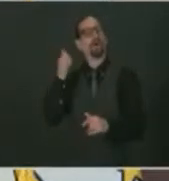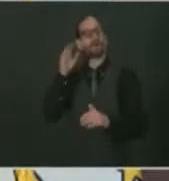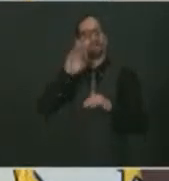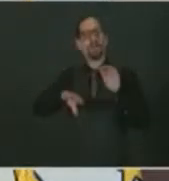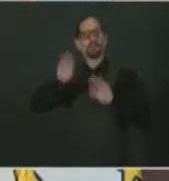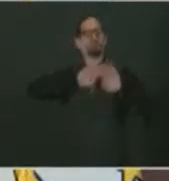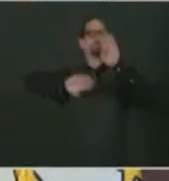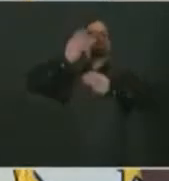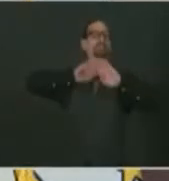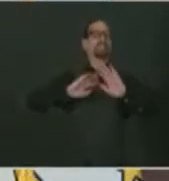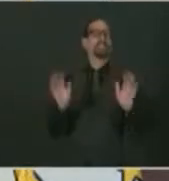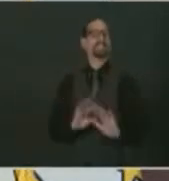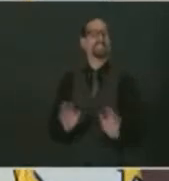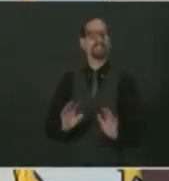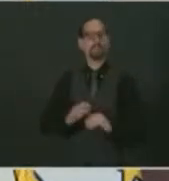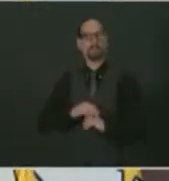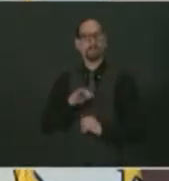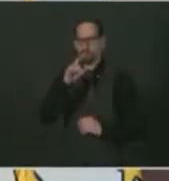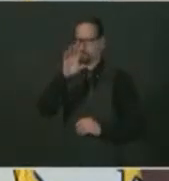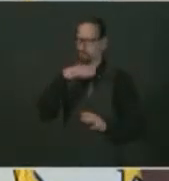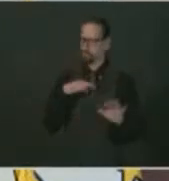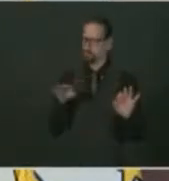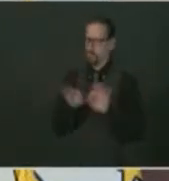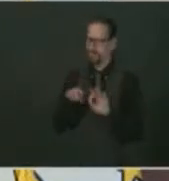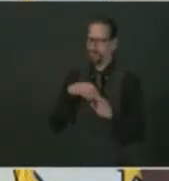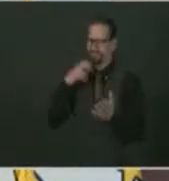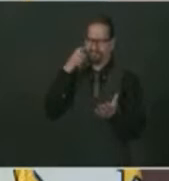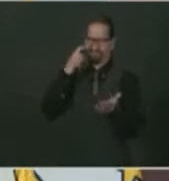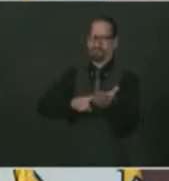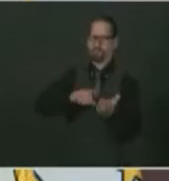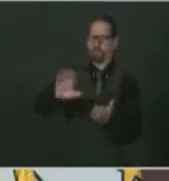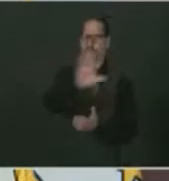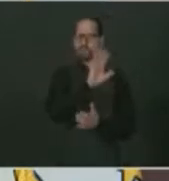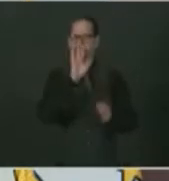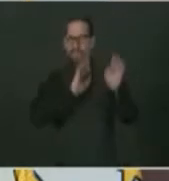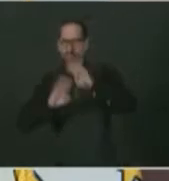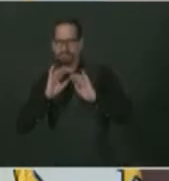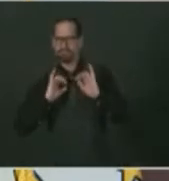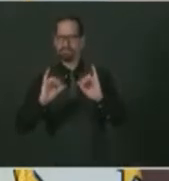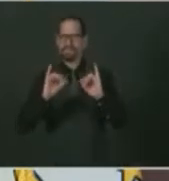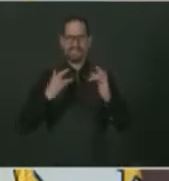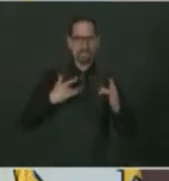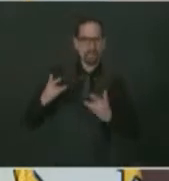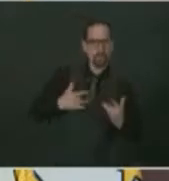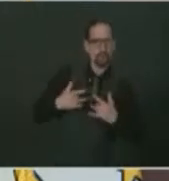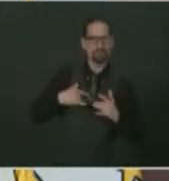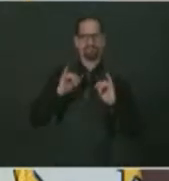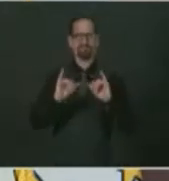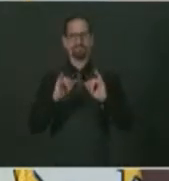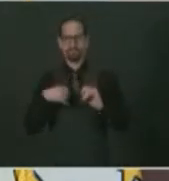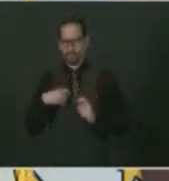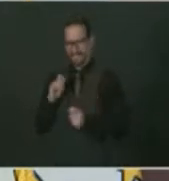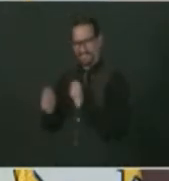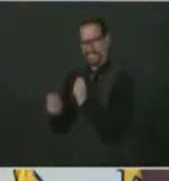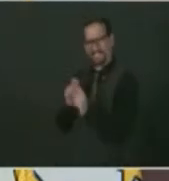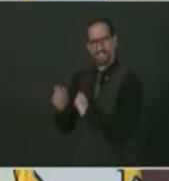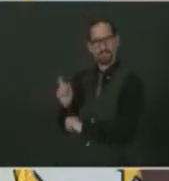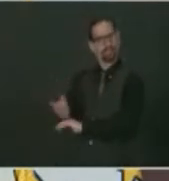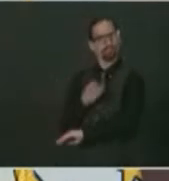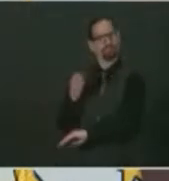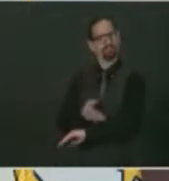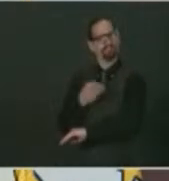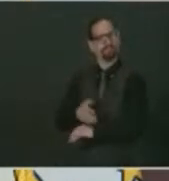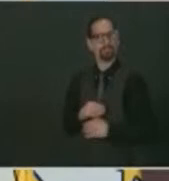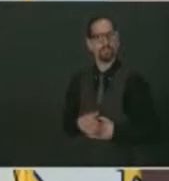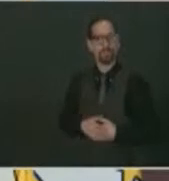we're focused on it, and we're excited about the progress we're making across the board. I want to hand it